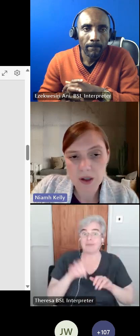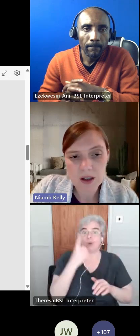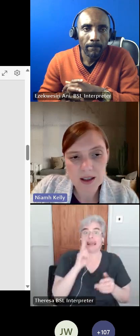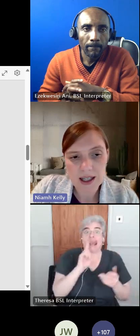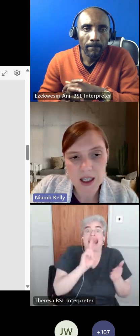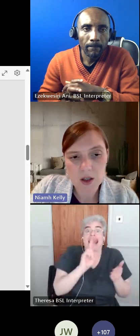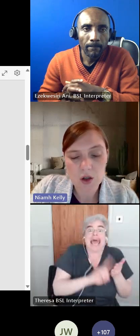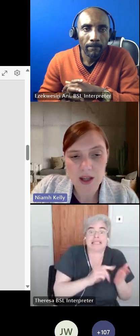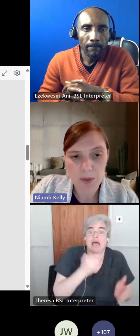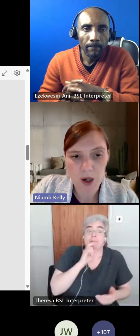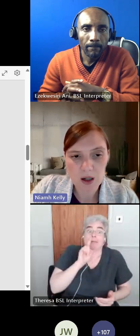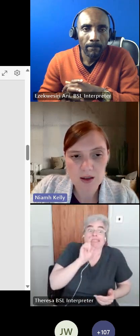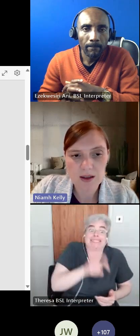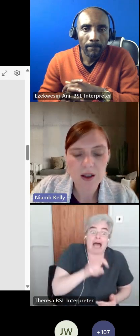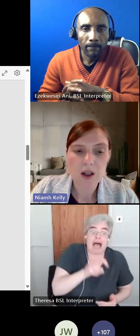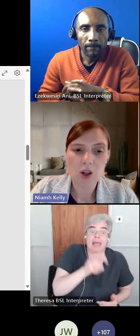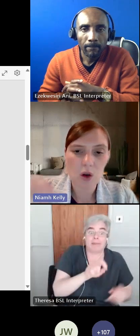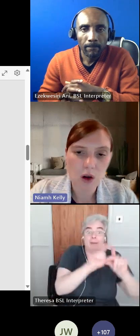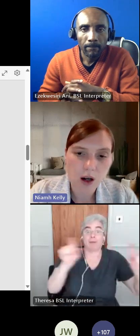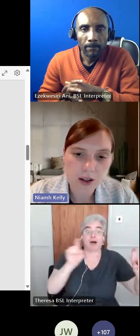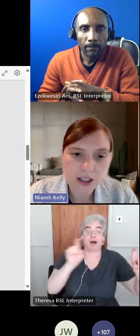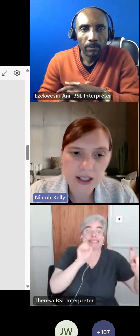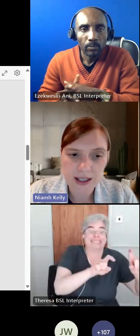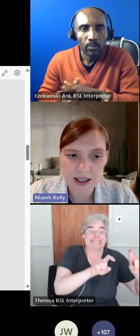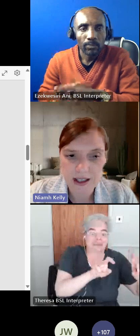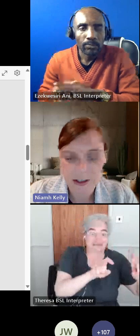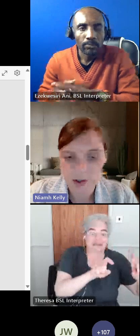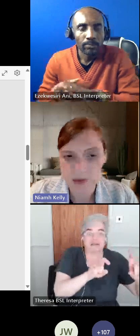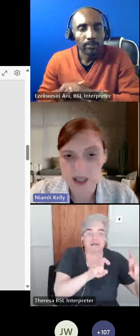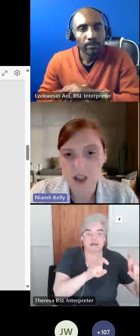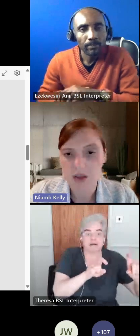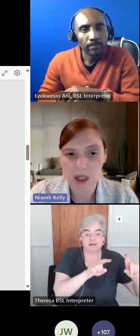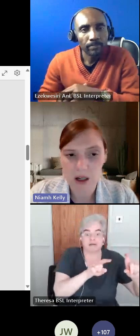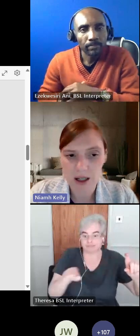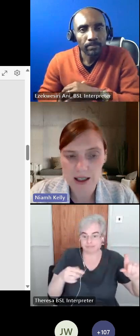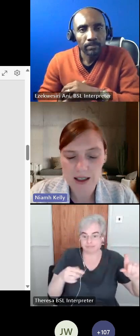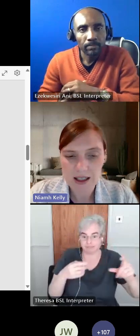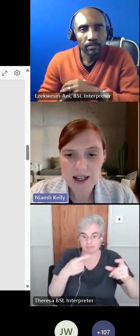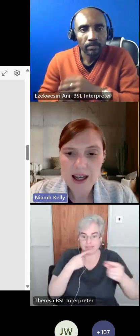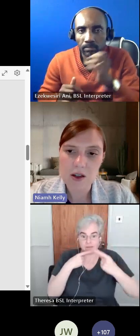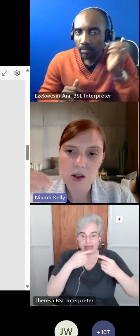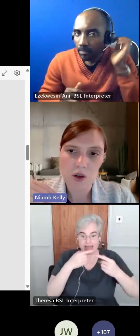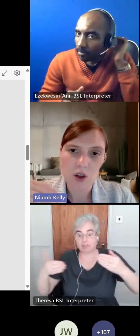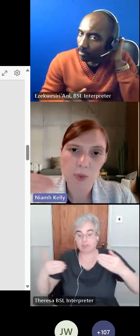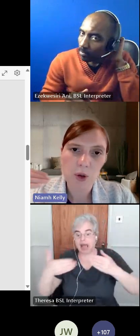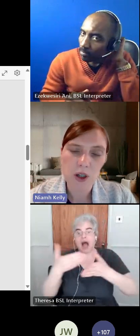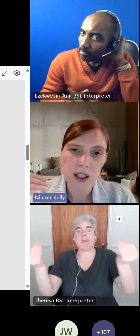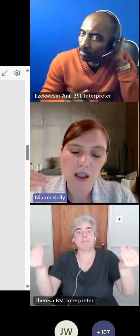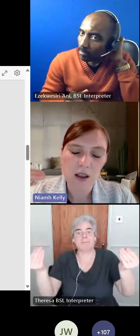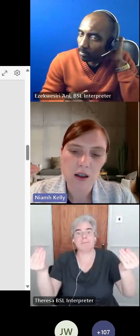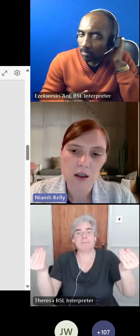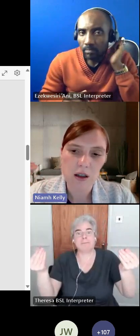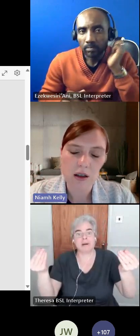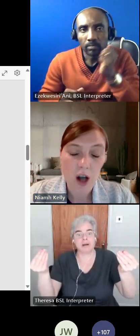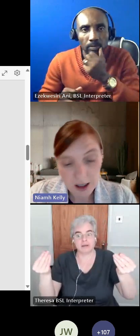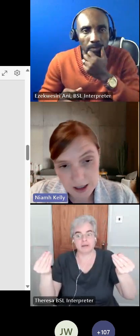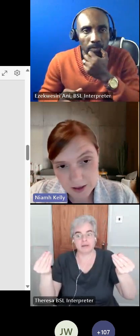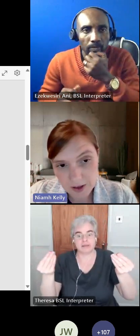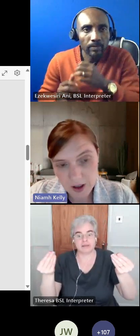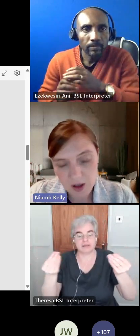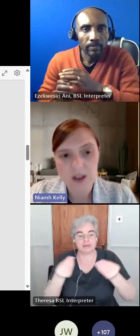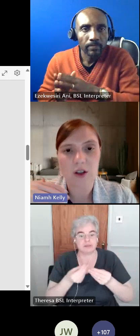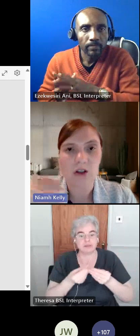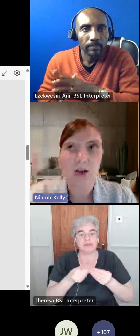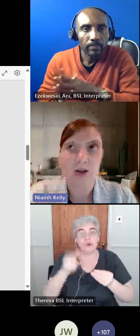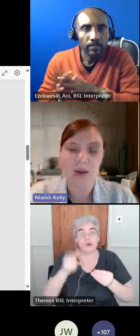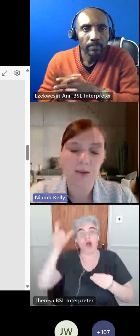or number into that box, you no longer see the information behind. And so you're putting